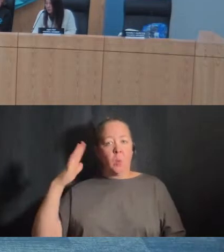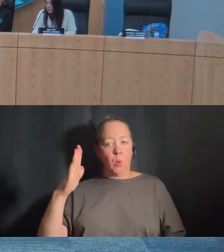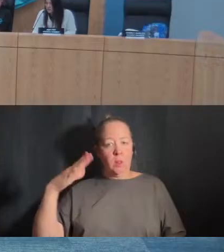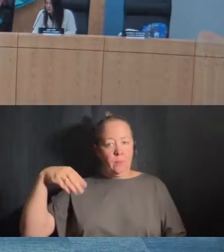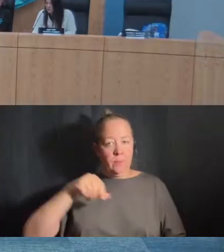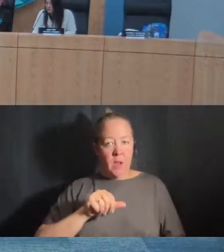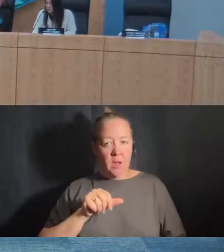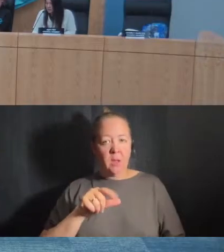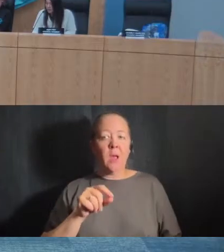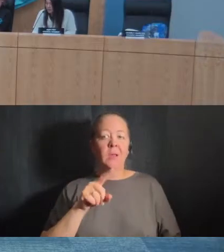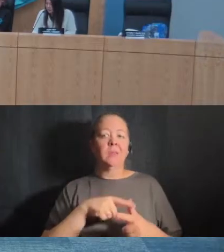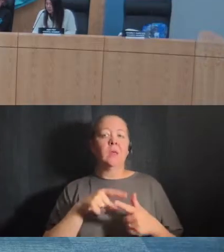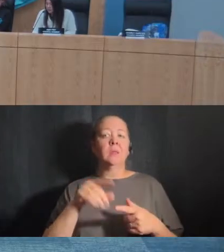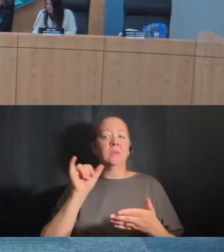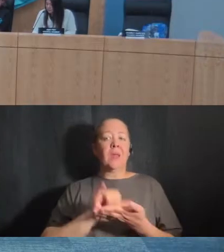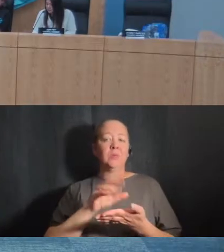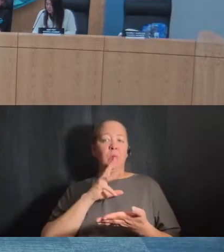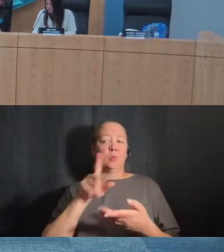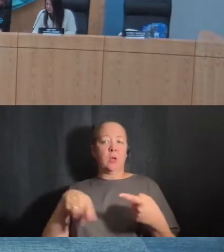that's what I'm asking.